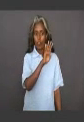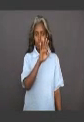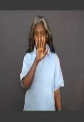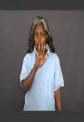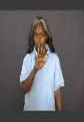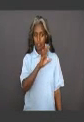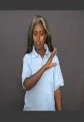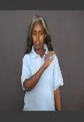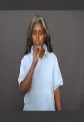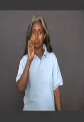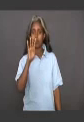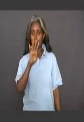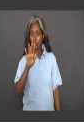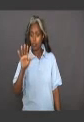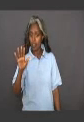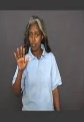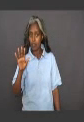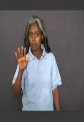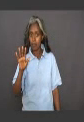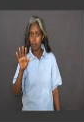45 and 45,